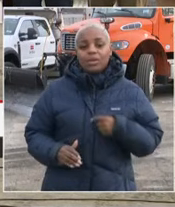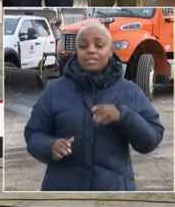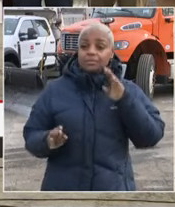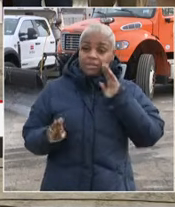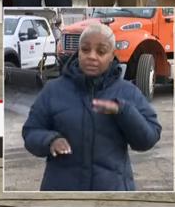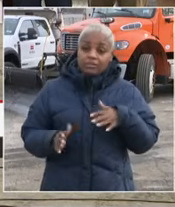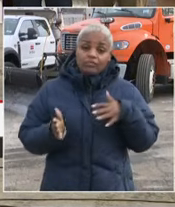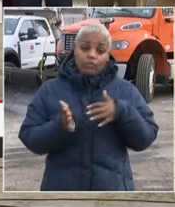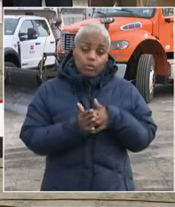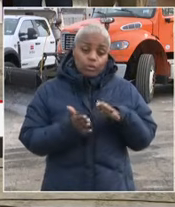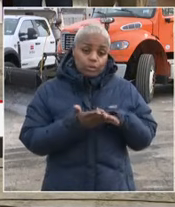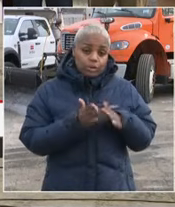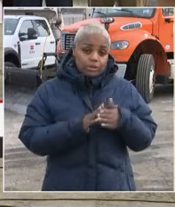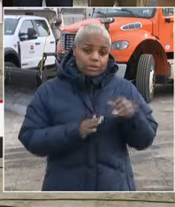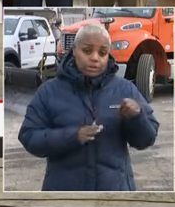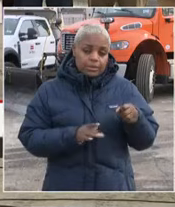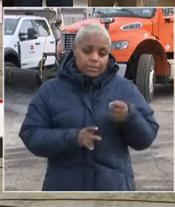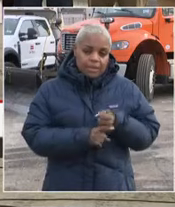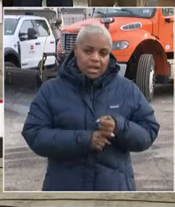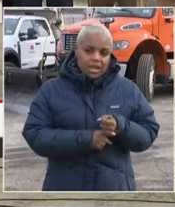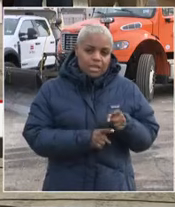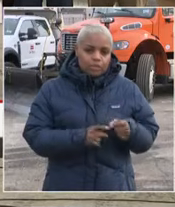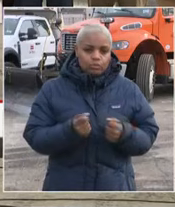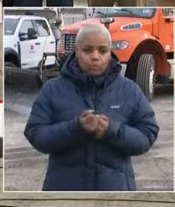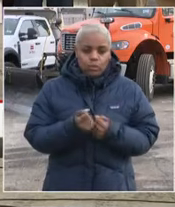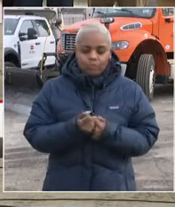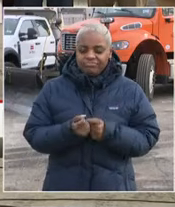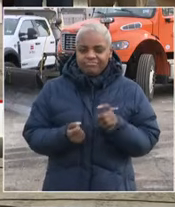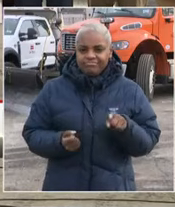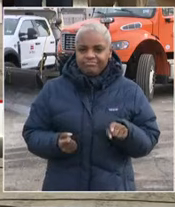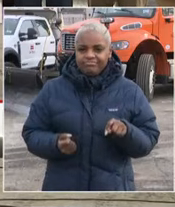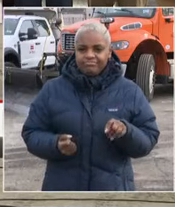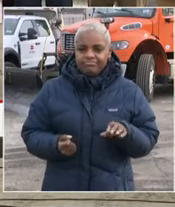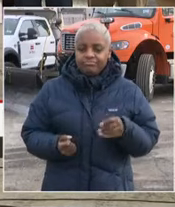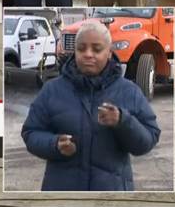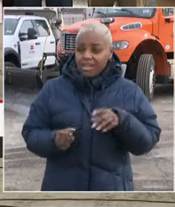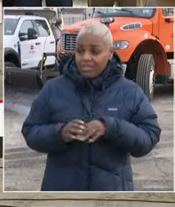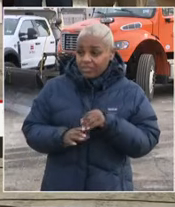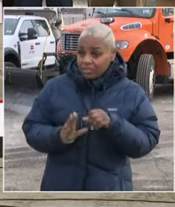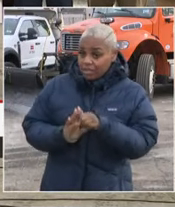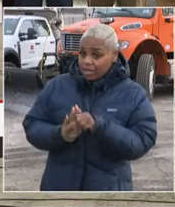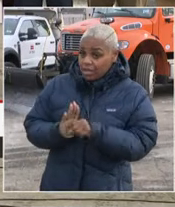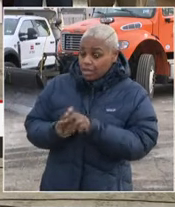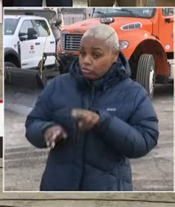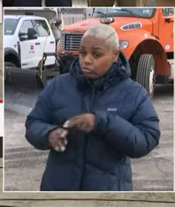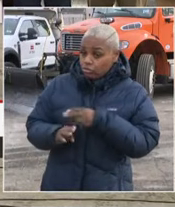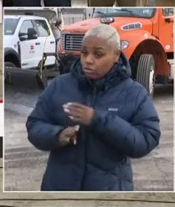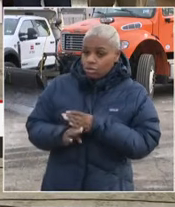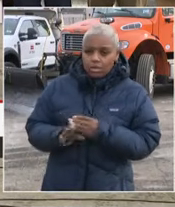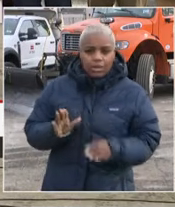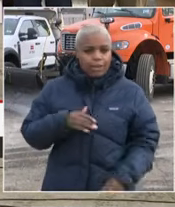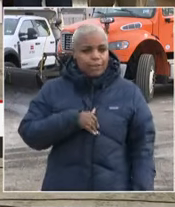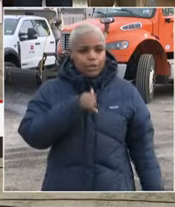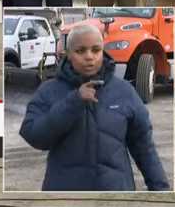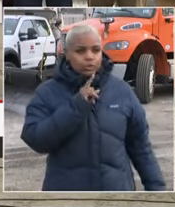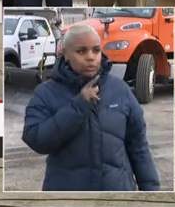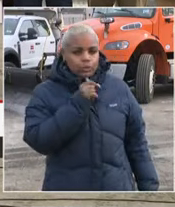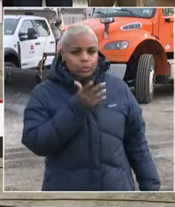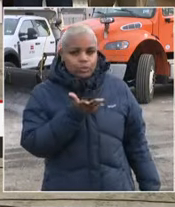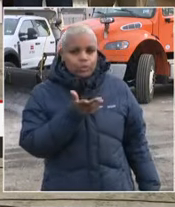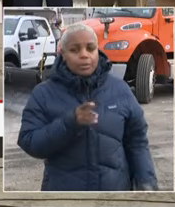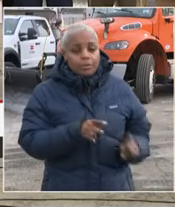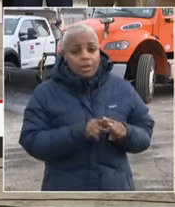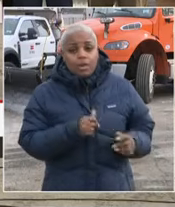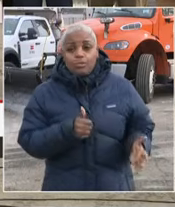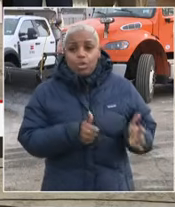Not sure whether the out-of-state. I don't know who's going to be doing what, but I expect the priority will be DC National